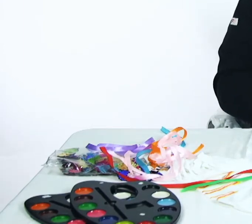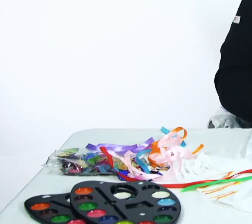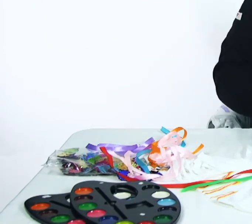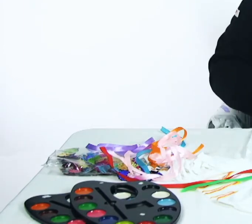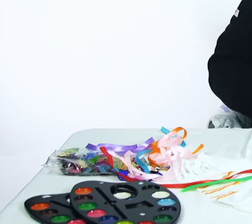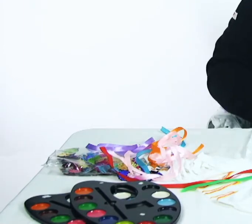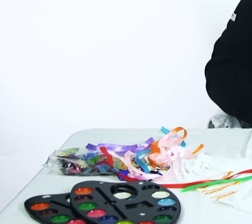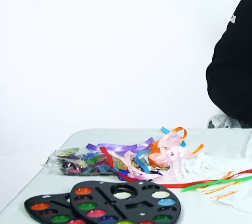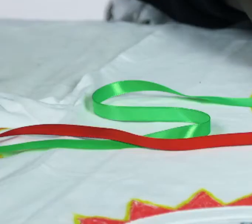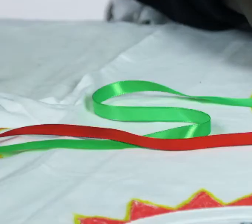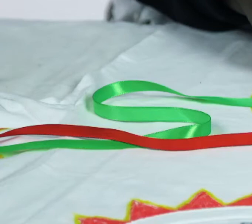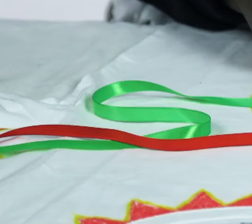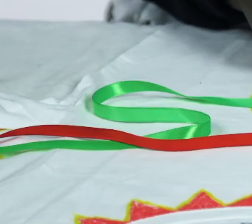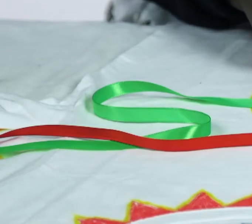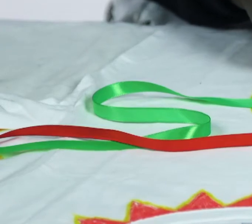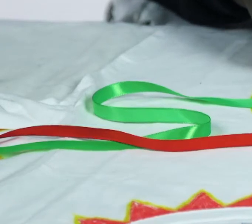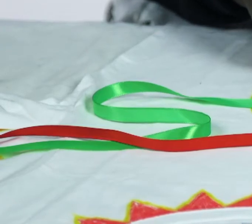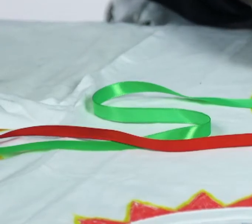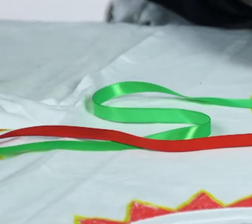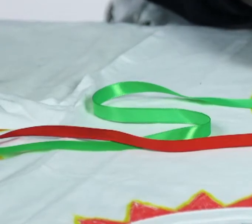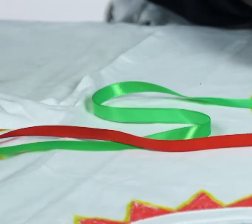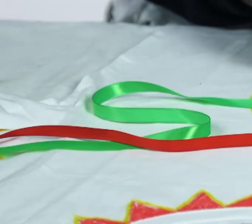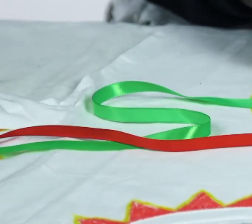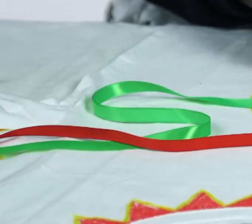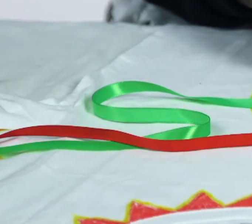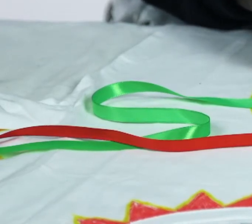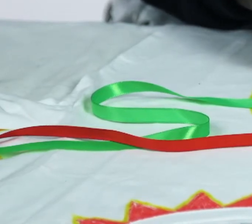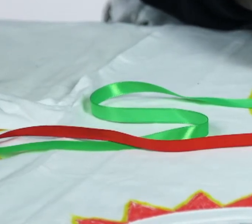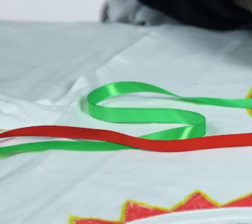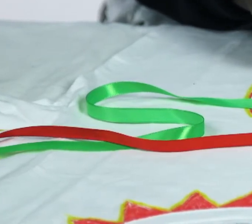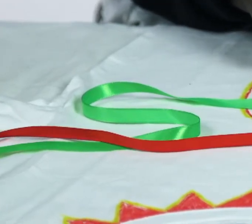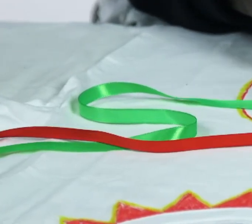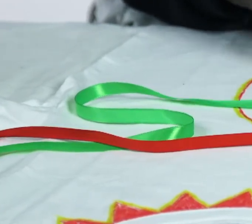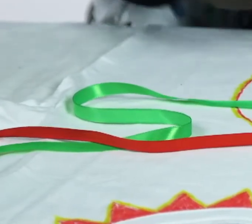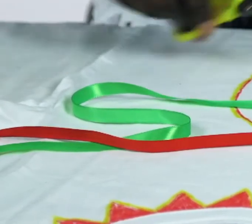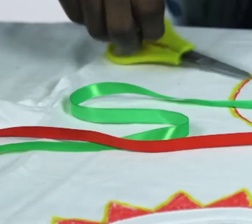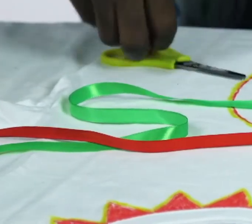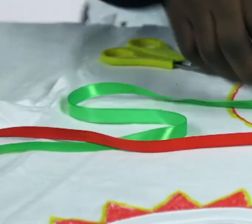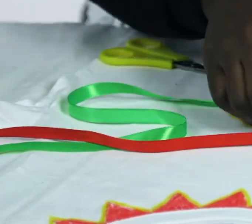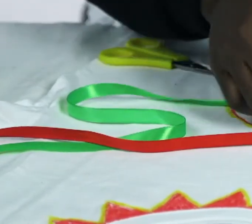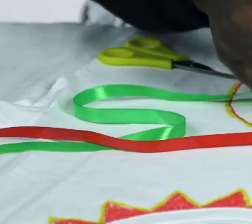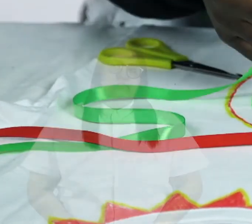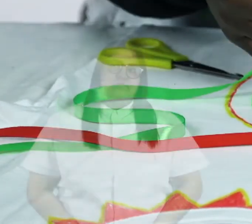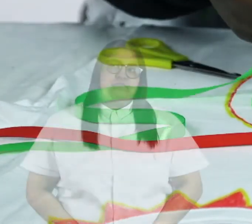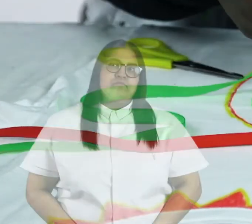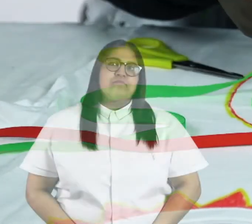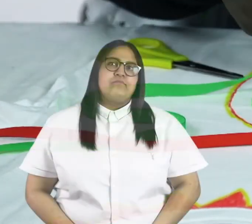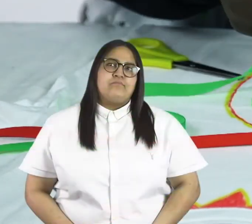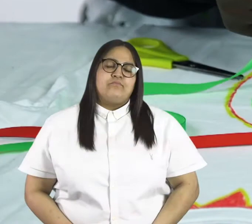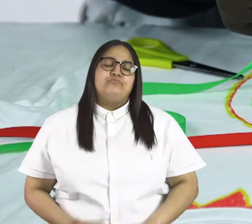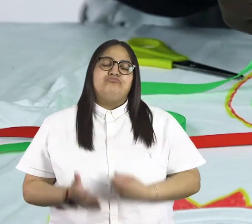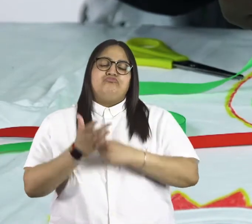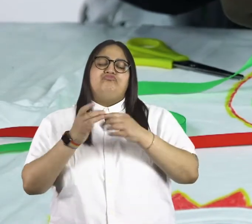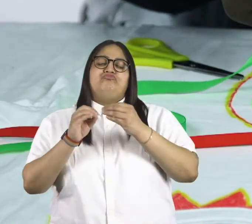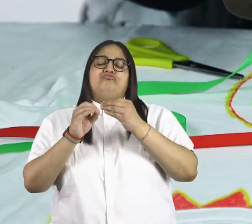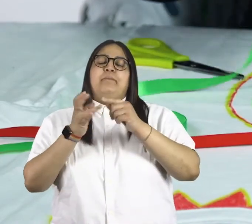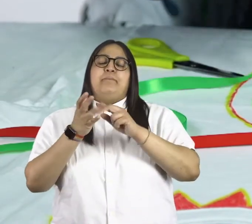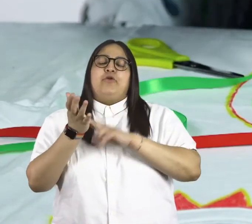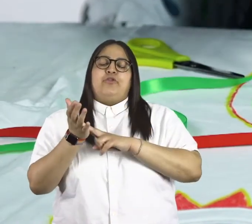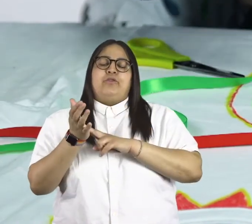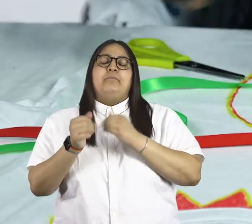cut your ribbon to a desired length. Make sure when you're cutting your ribbon, you have